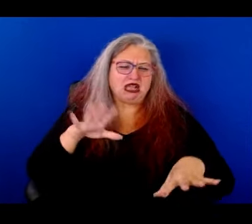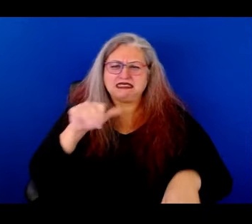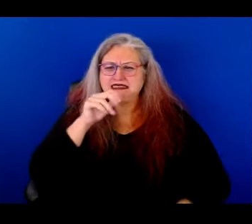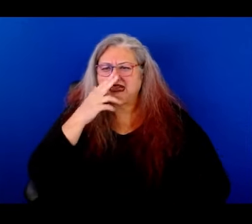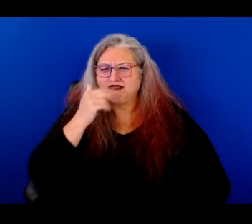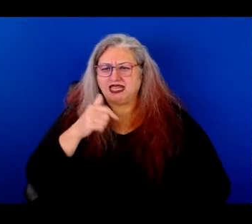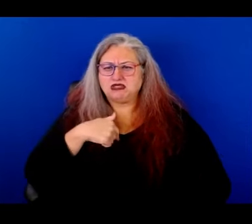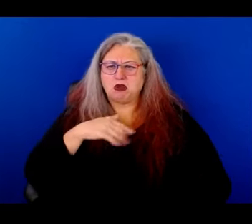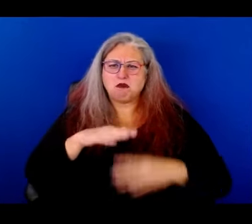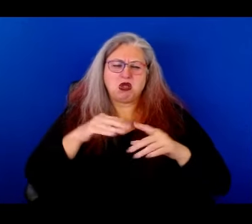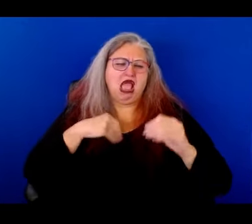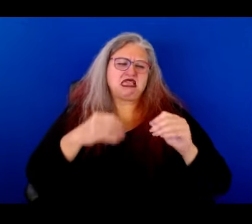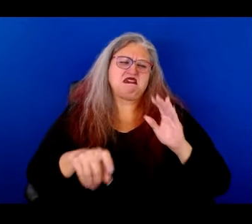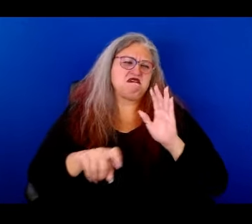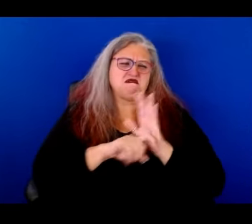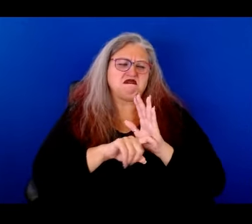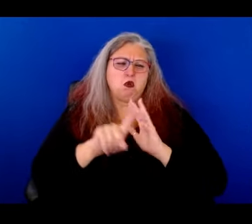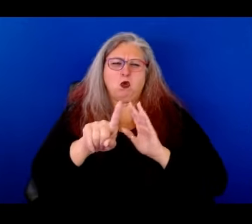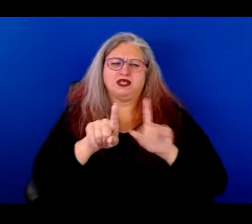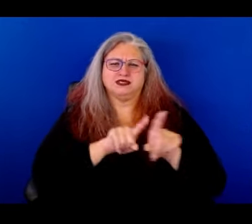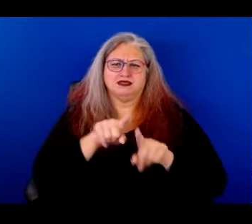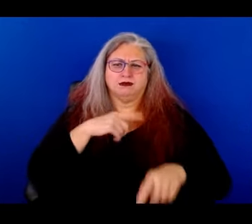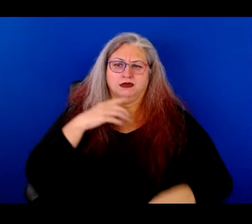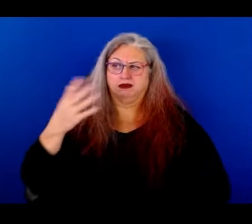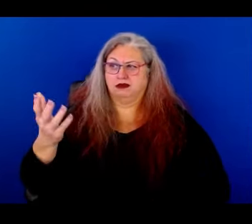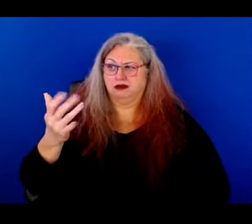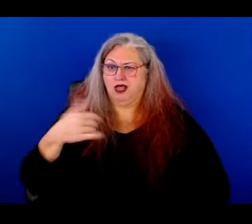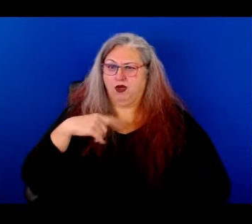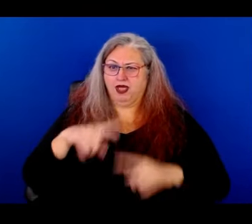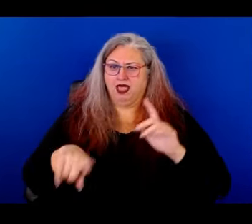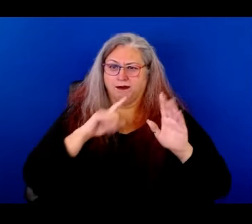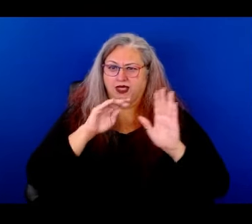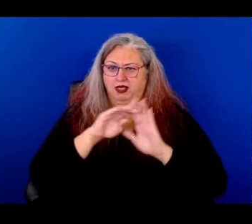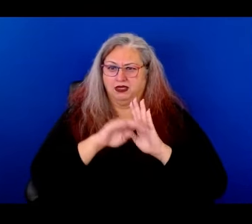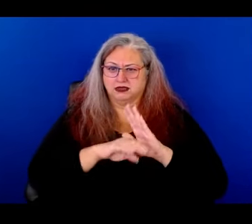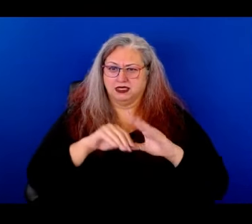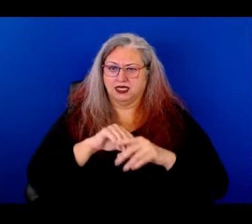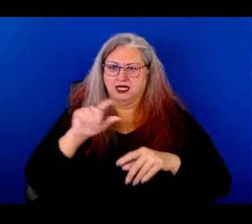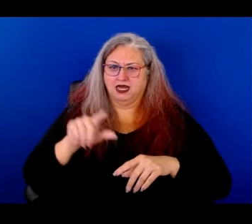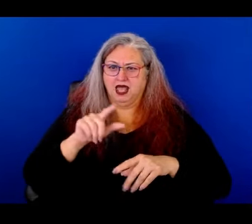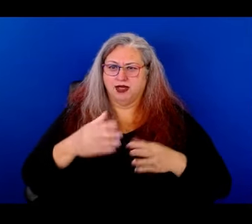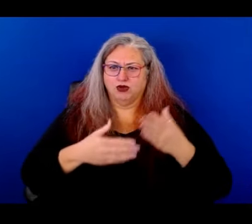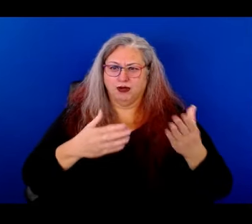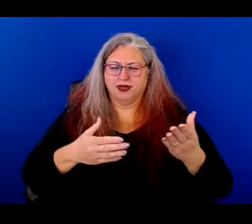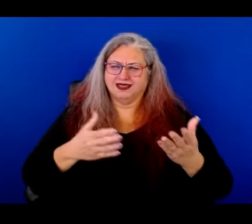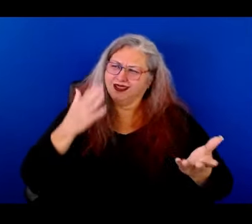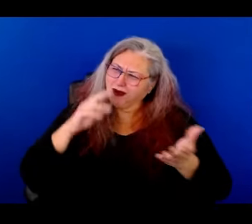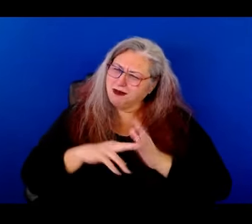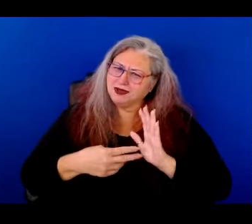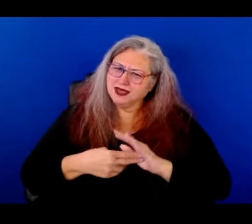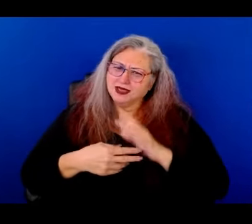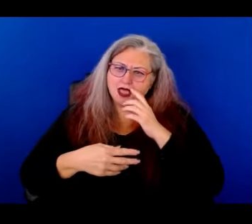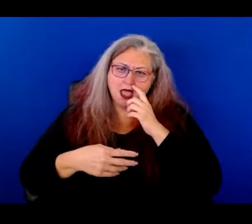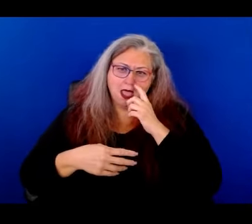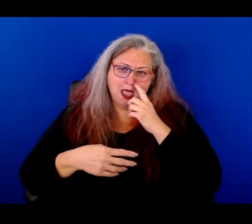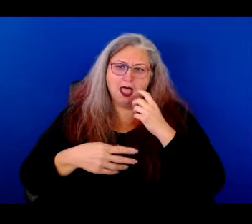I'm giving this book 1 star. And I'm like, now I can't be listed in the library recommendations. You know what I mean?